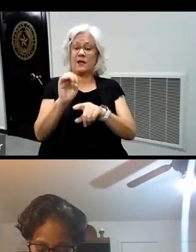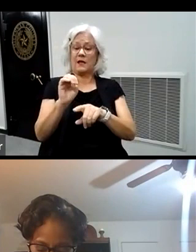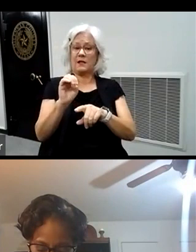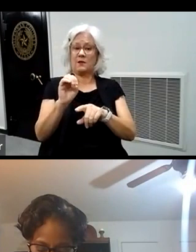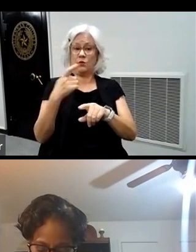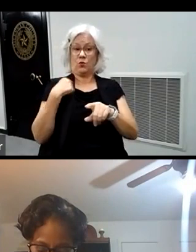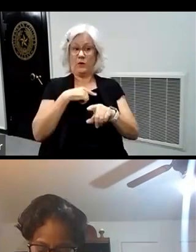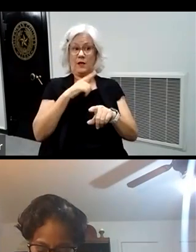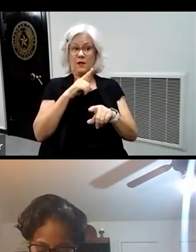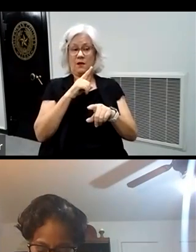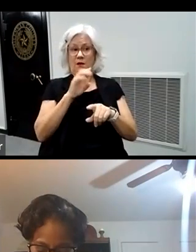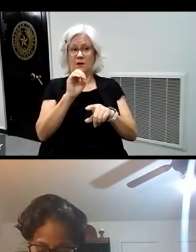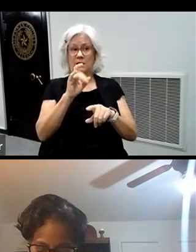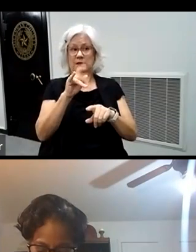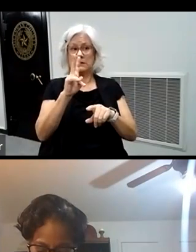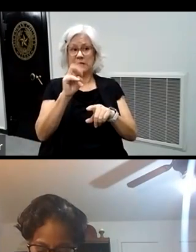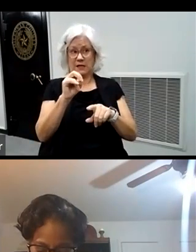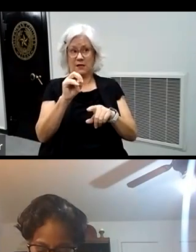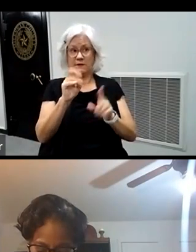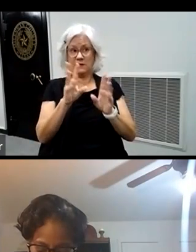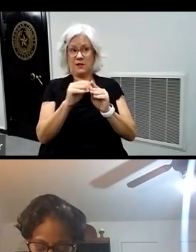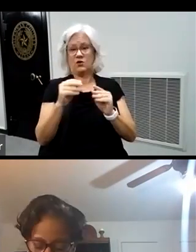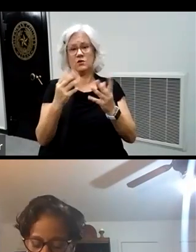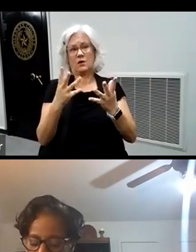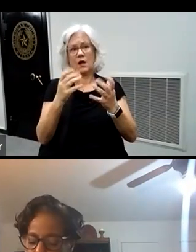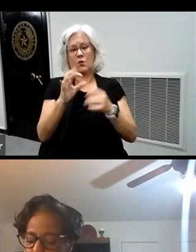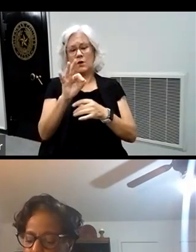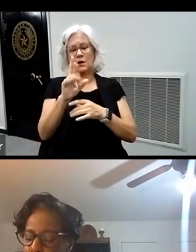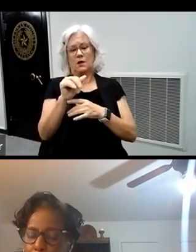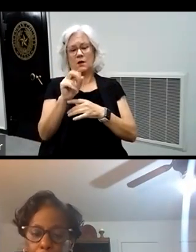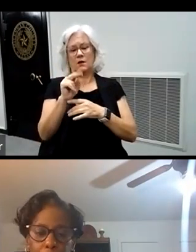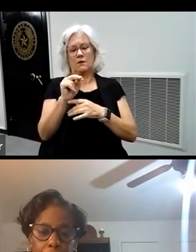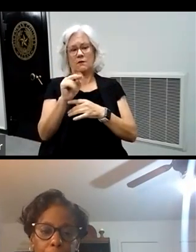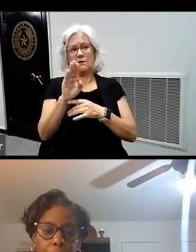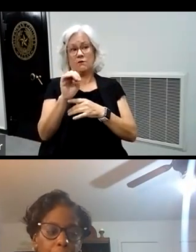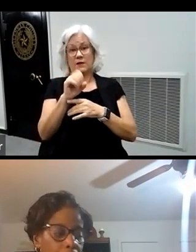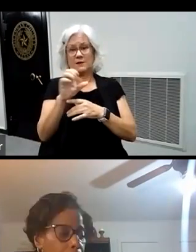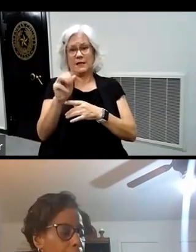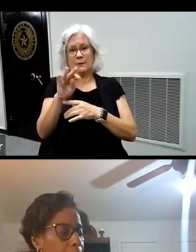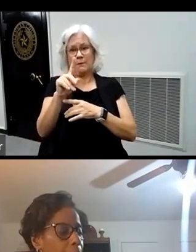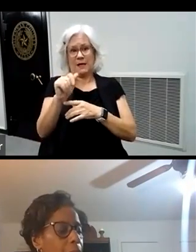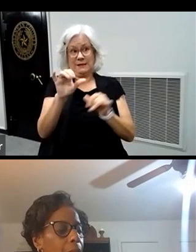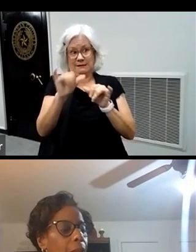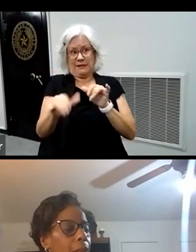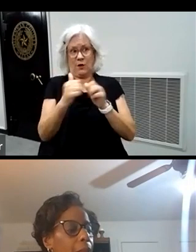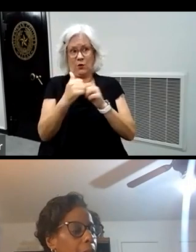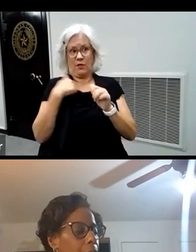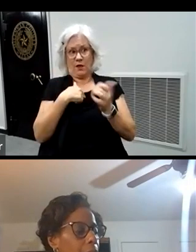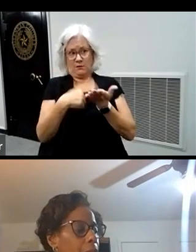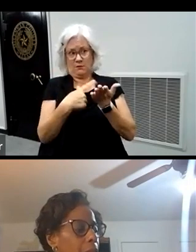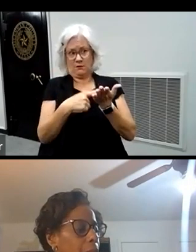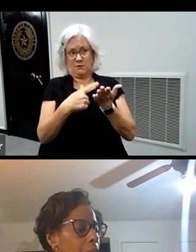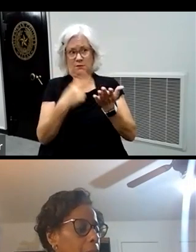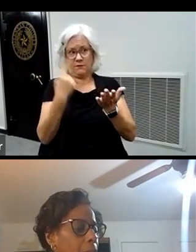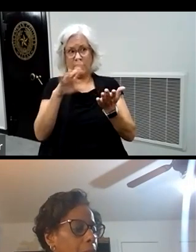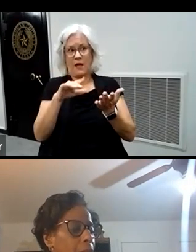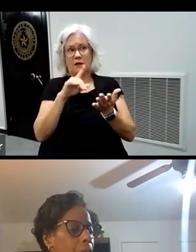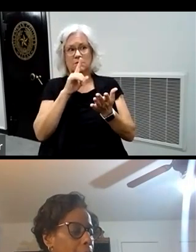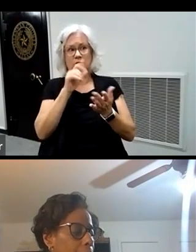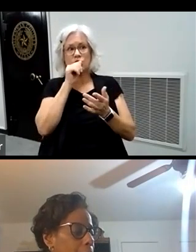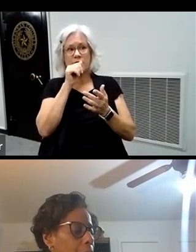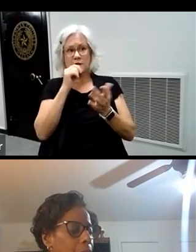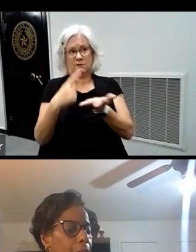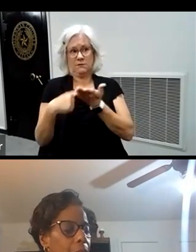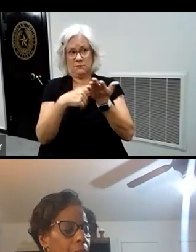recommend that Francis stay in it as well as Amanda. Okay. All right, and